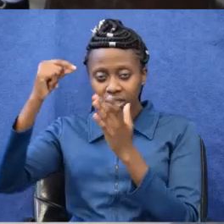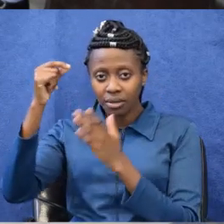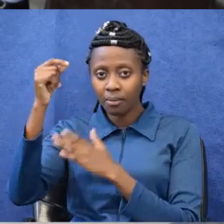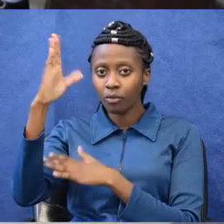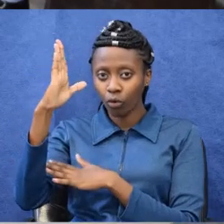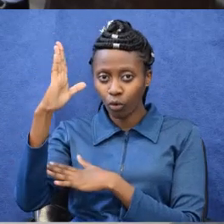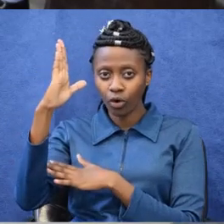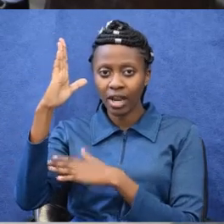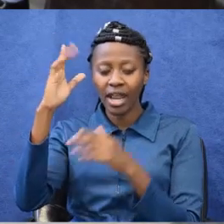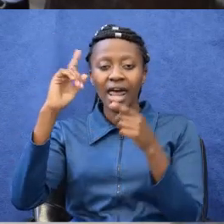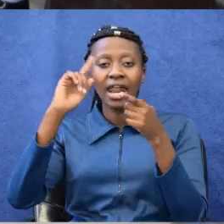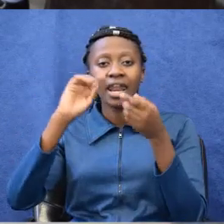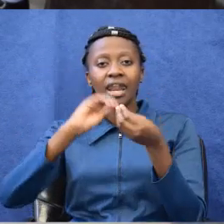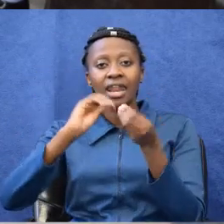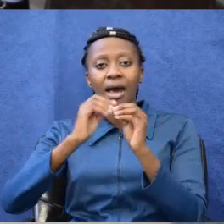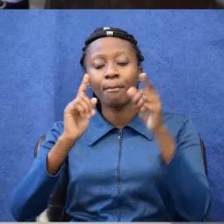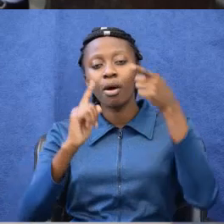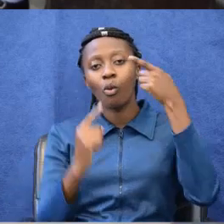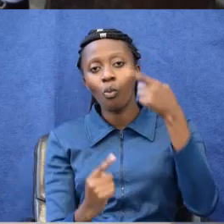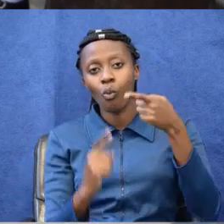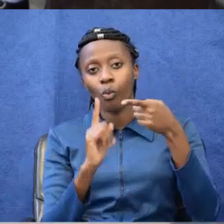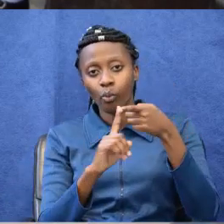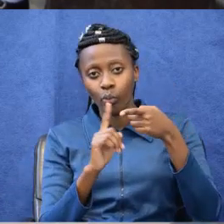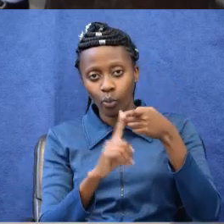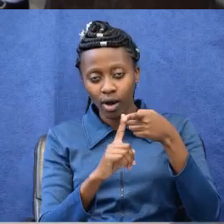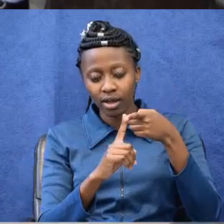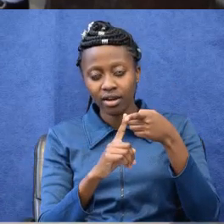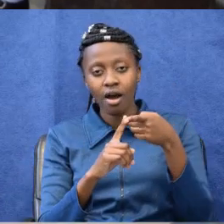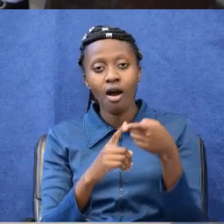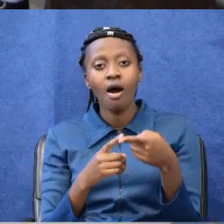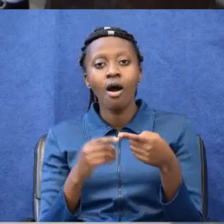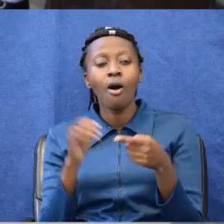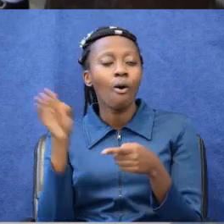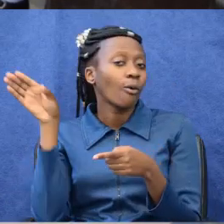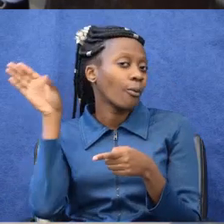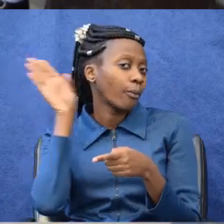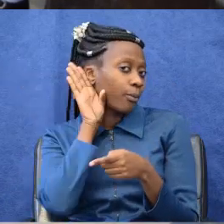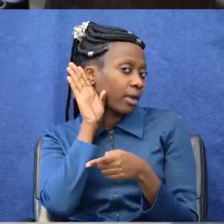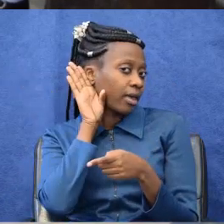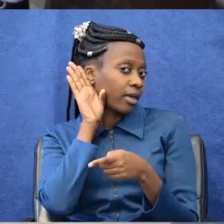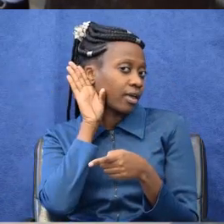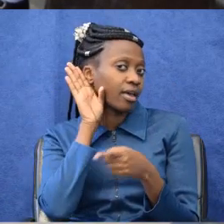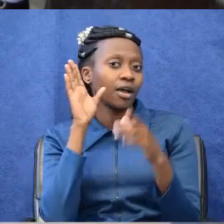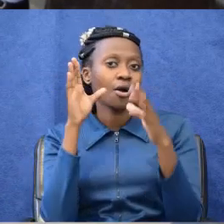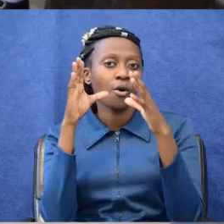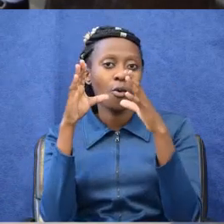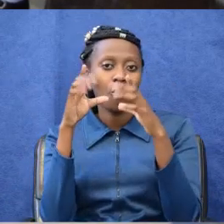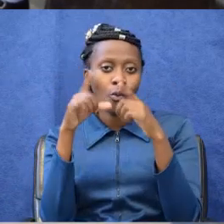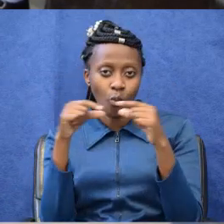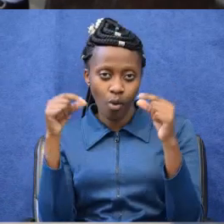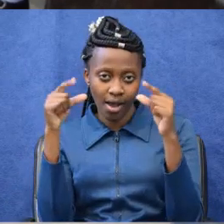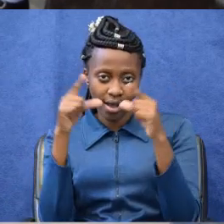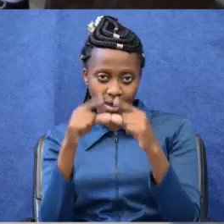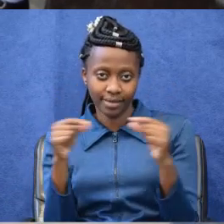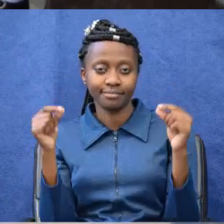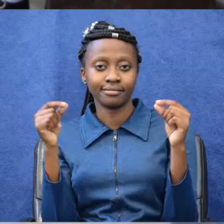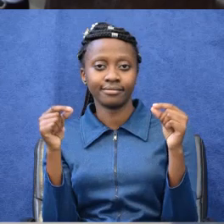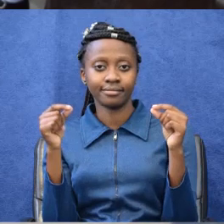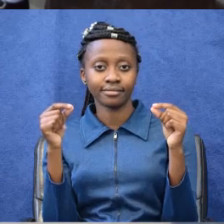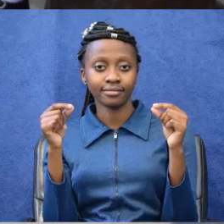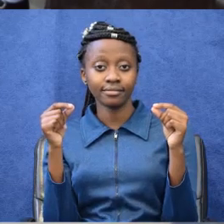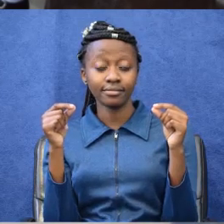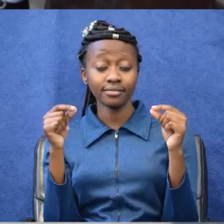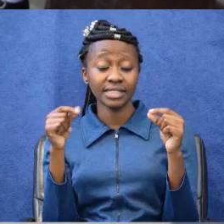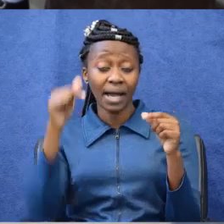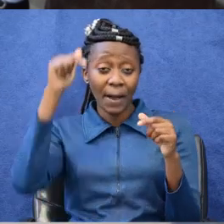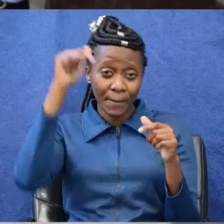God. Number one, we have to obey his word. Period. There is no other thing,